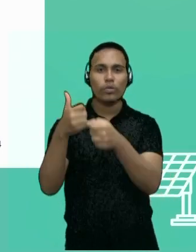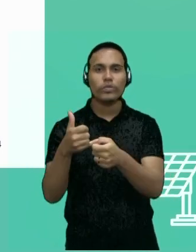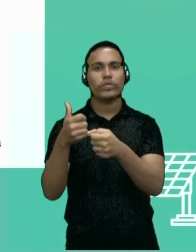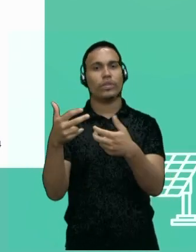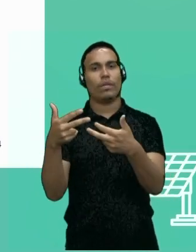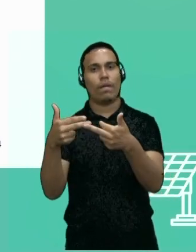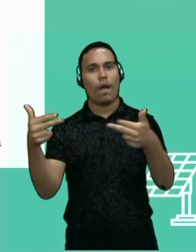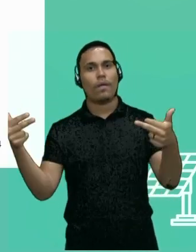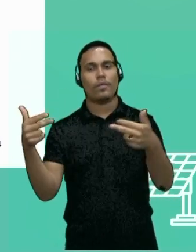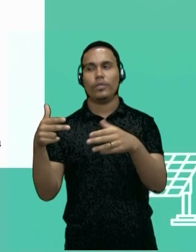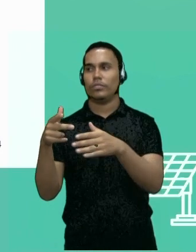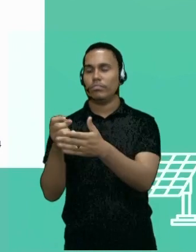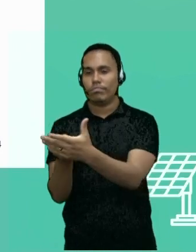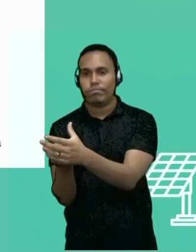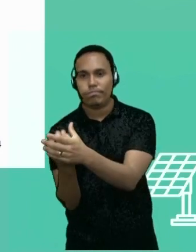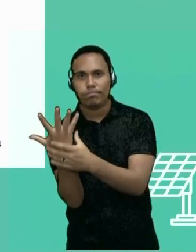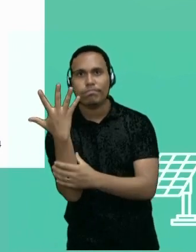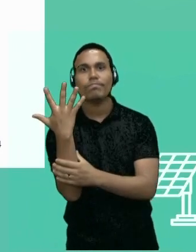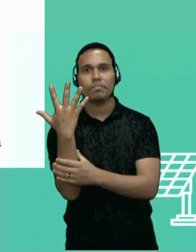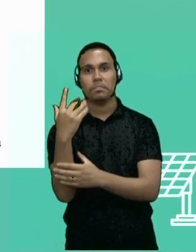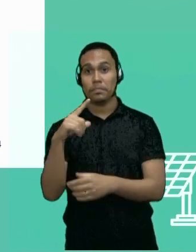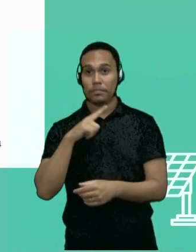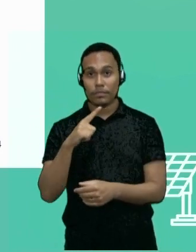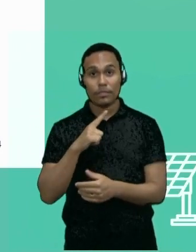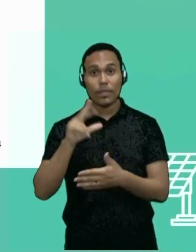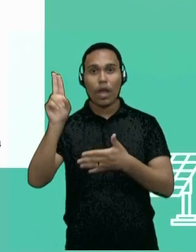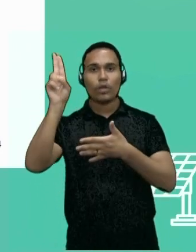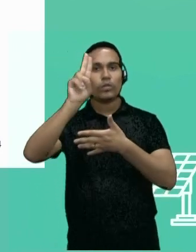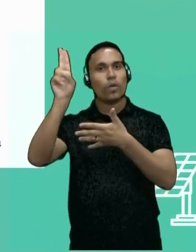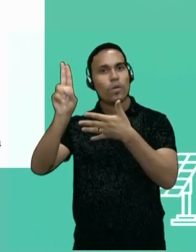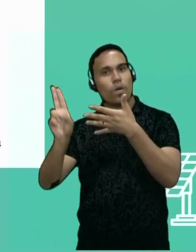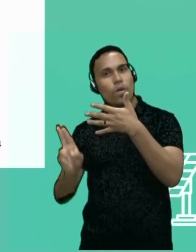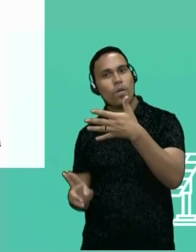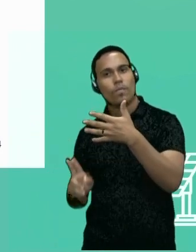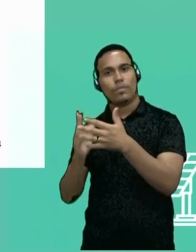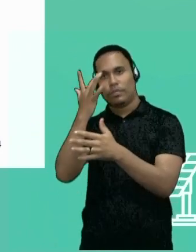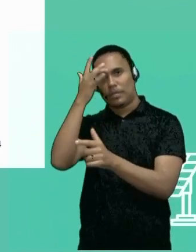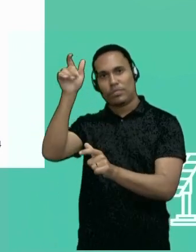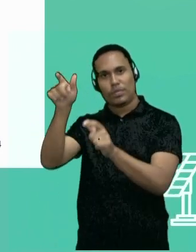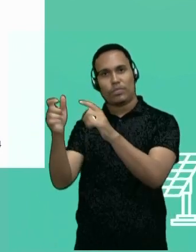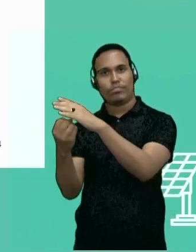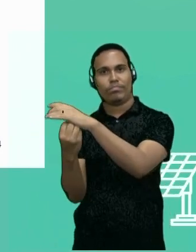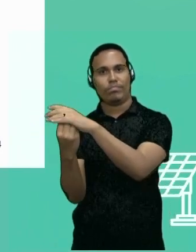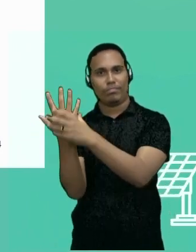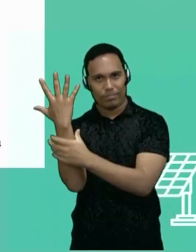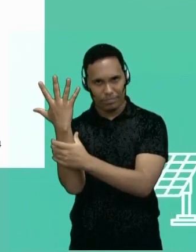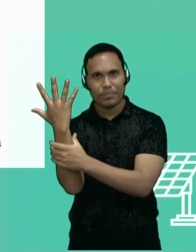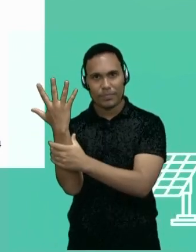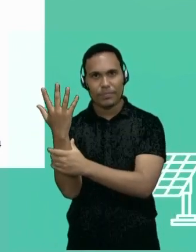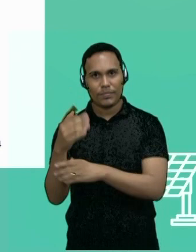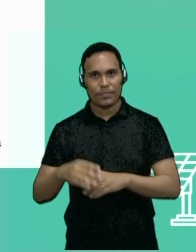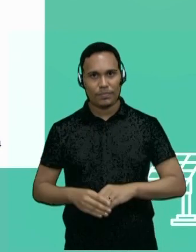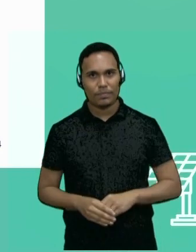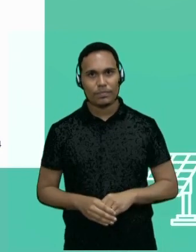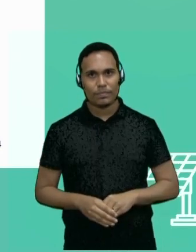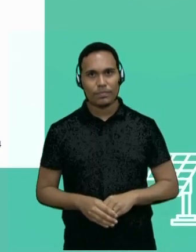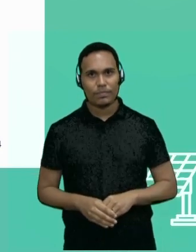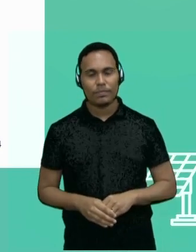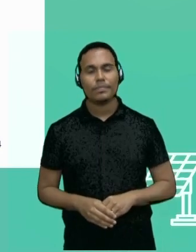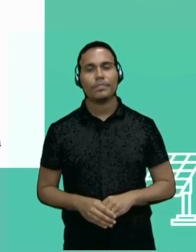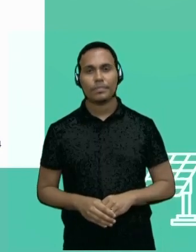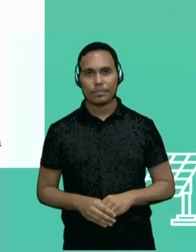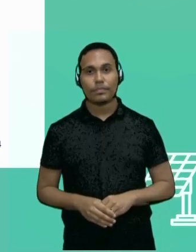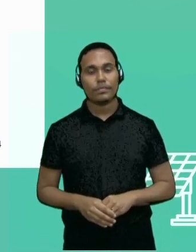manufacturing microtubular solid oxide fuel cells, to Ceres Power, manufacturing solid oxide fuel cells, and also Intelligent